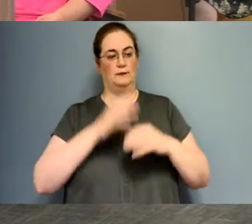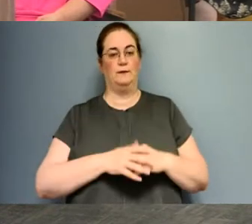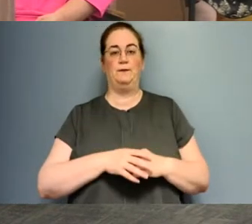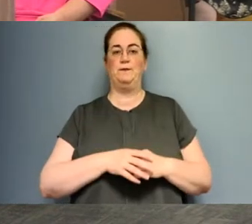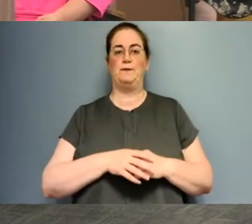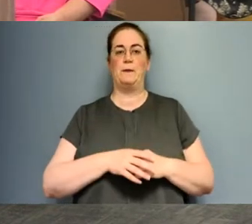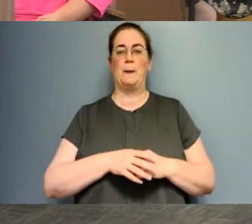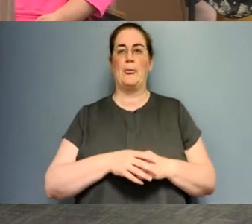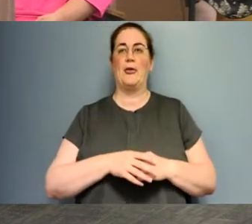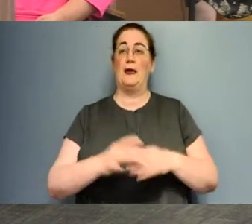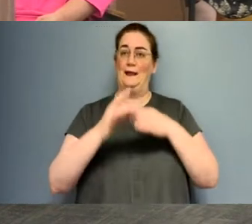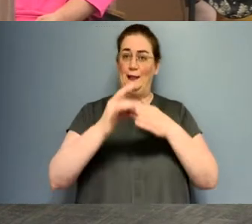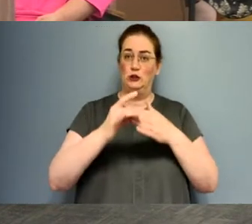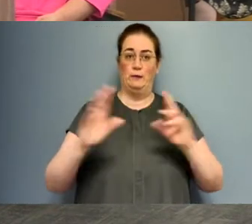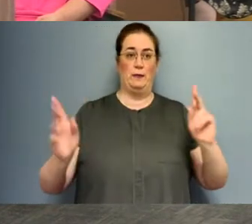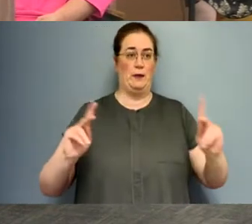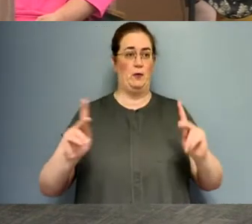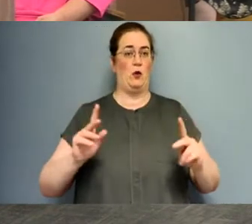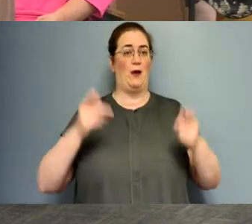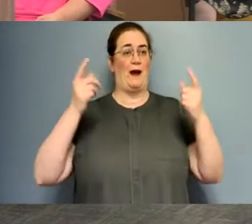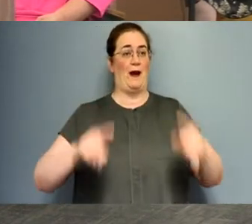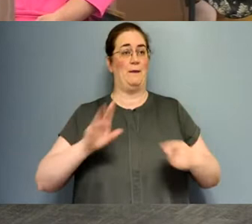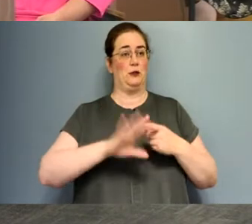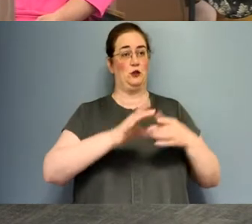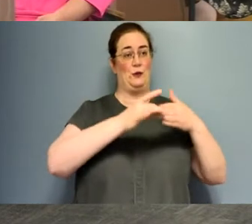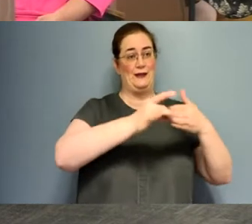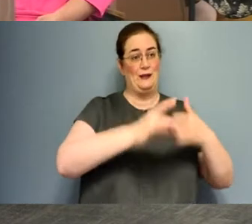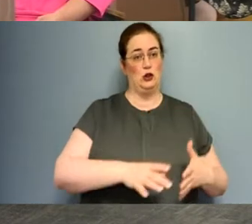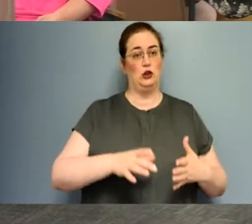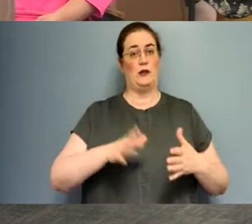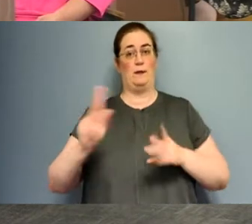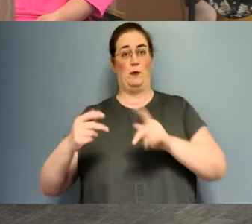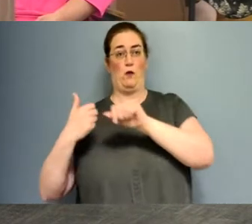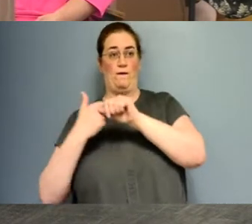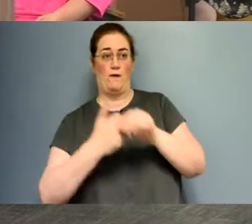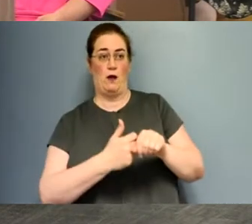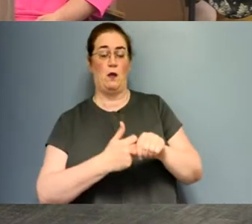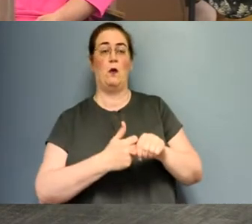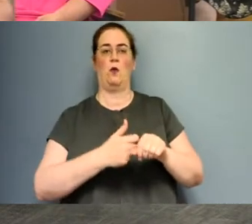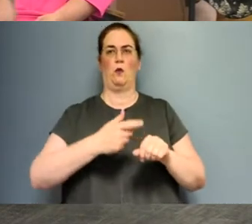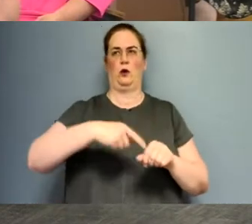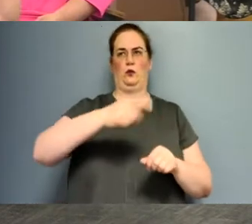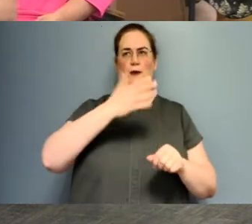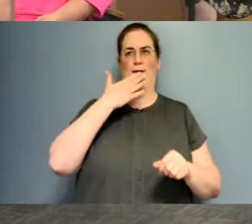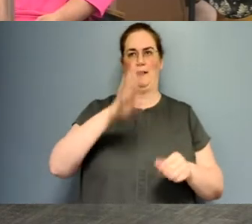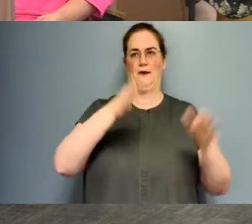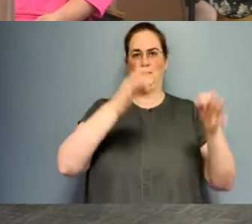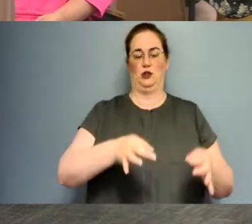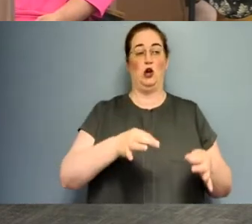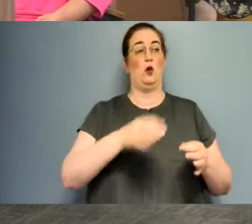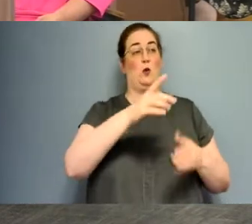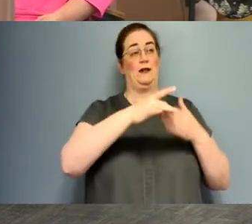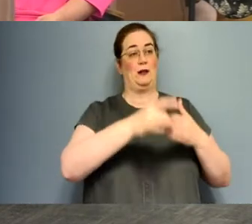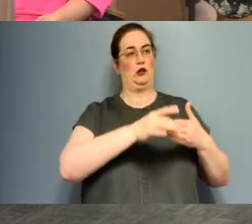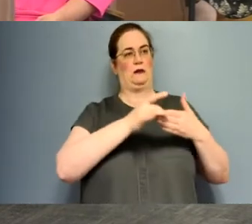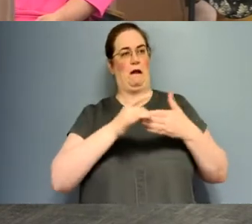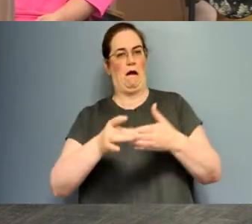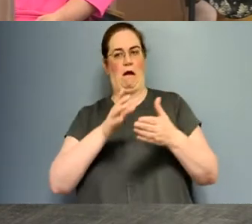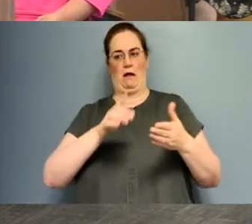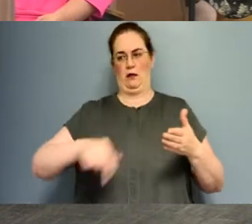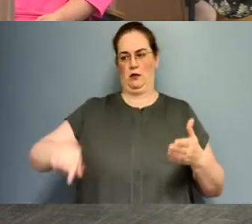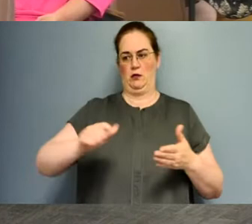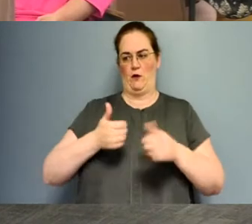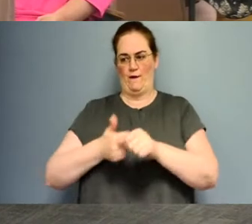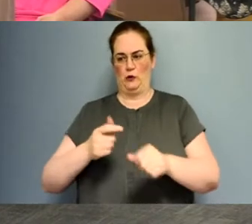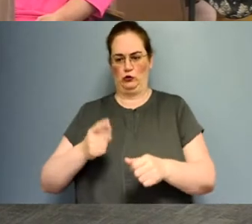of people and what happens to your leaders and followers when you make bad decisions, when you guide them into the wrong place, right? We had